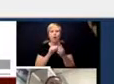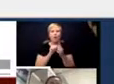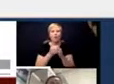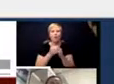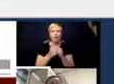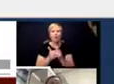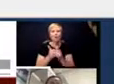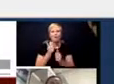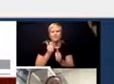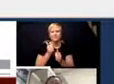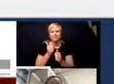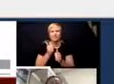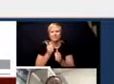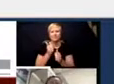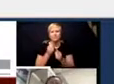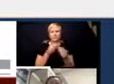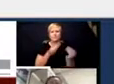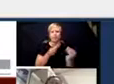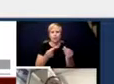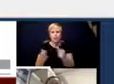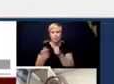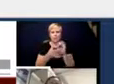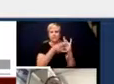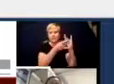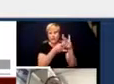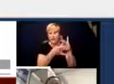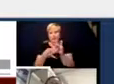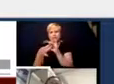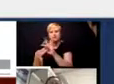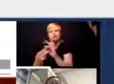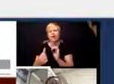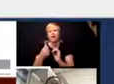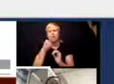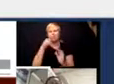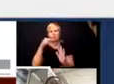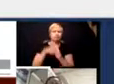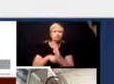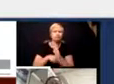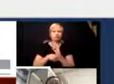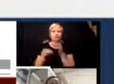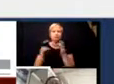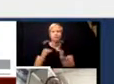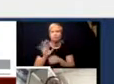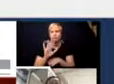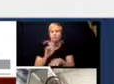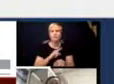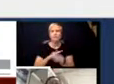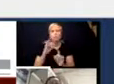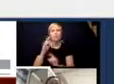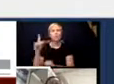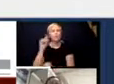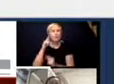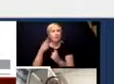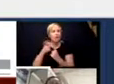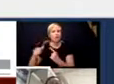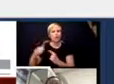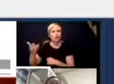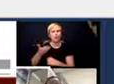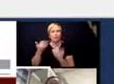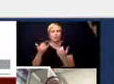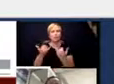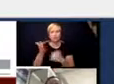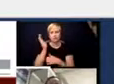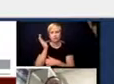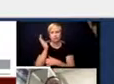workflows are interconnected. I won't go into this in detail, but what you'll hear from my guests today is the idea that we need